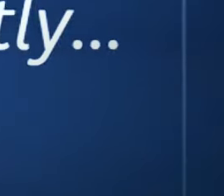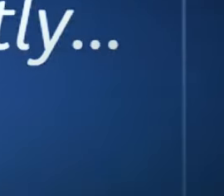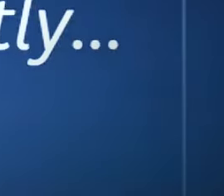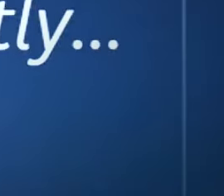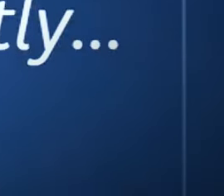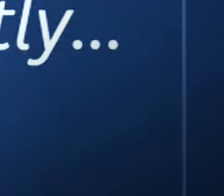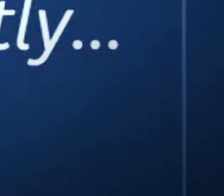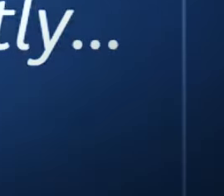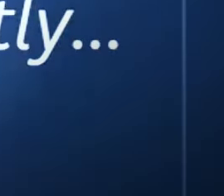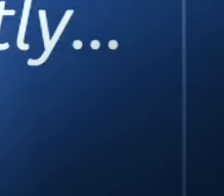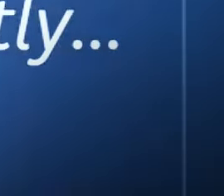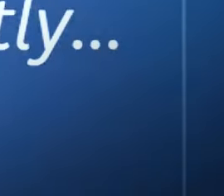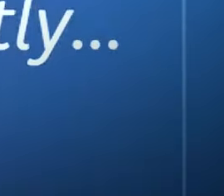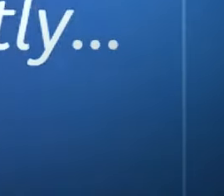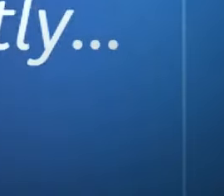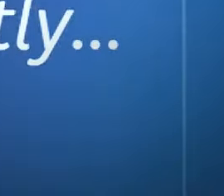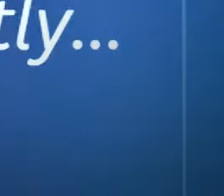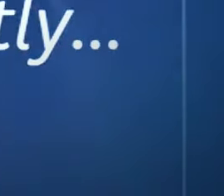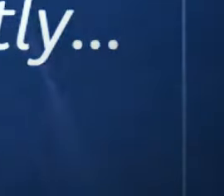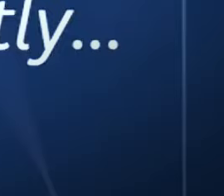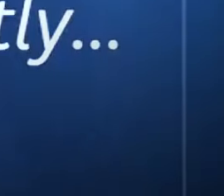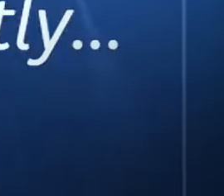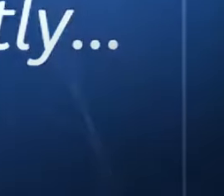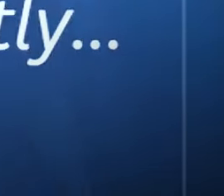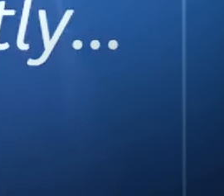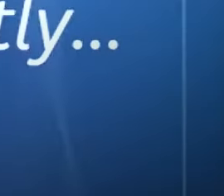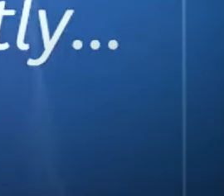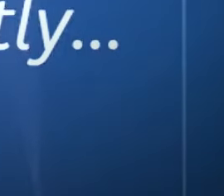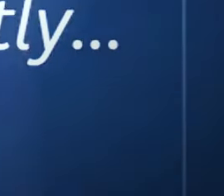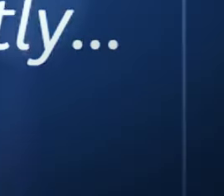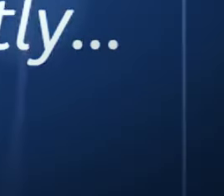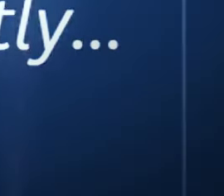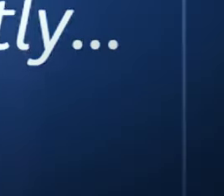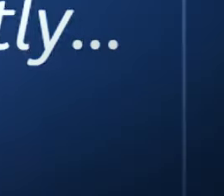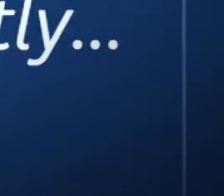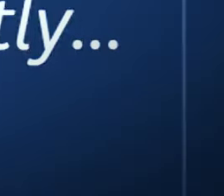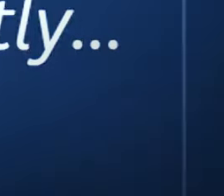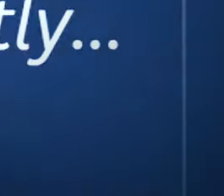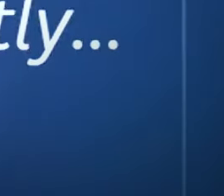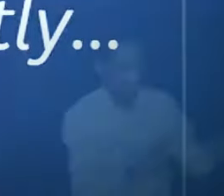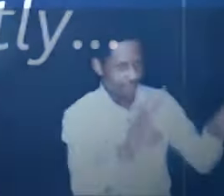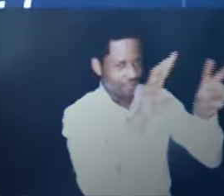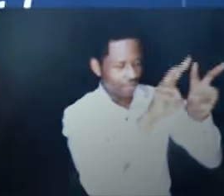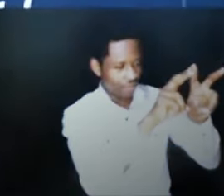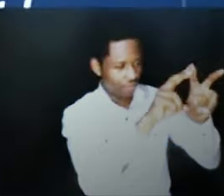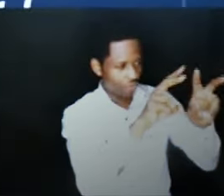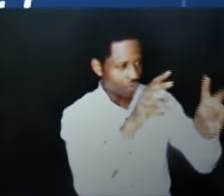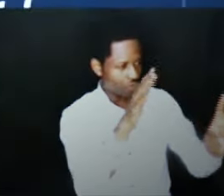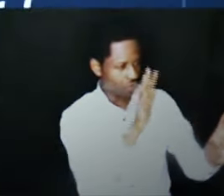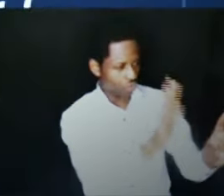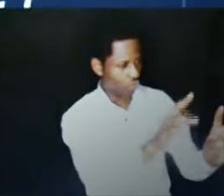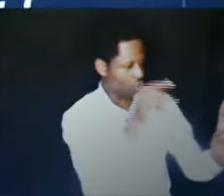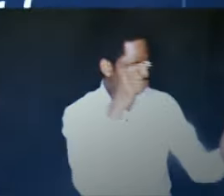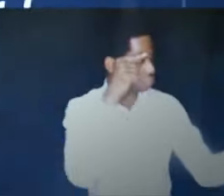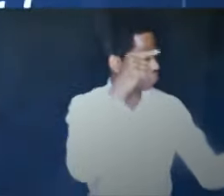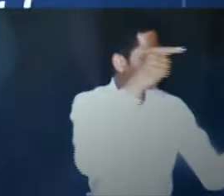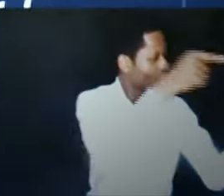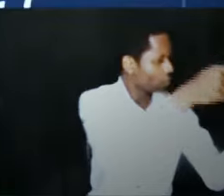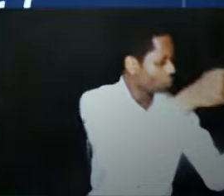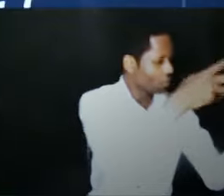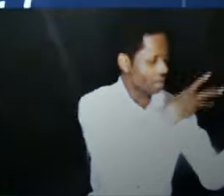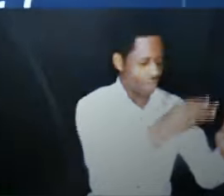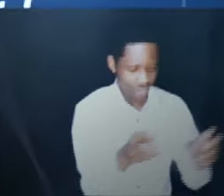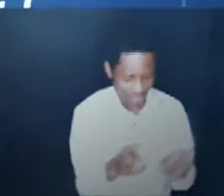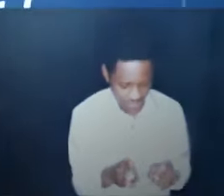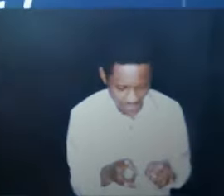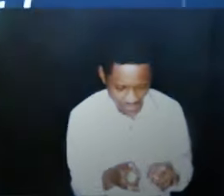views, the way he views things, his values, his goals, and